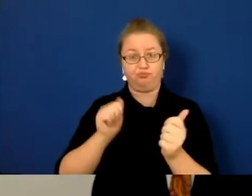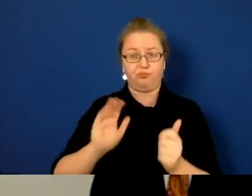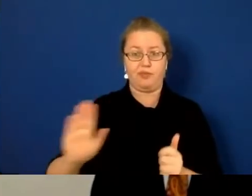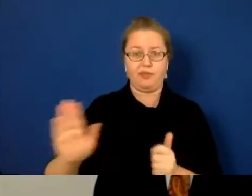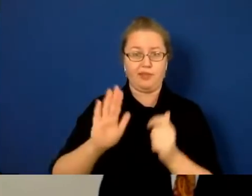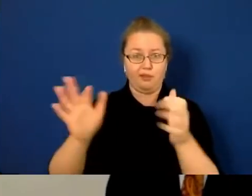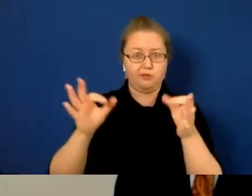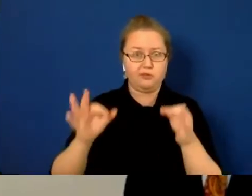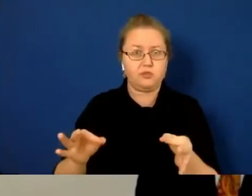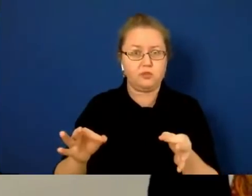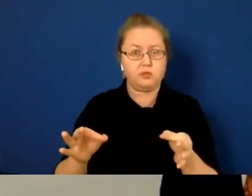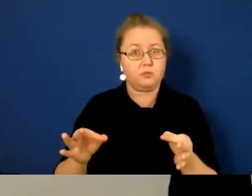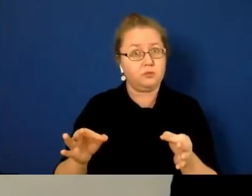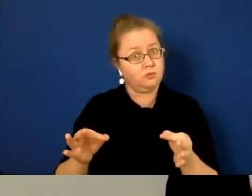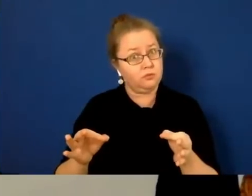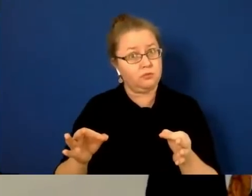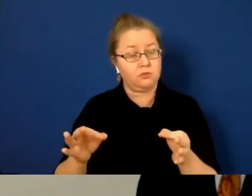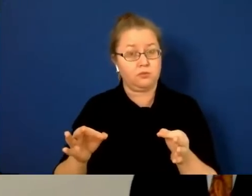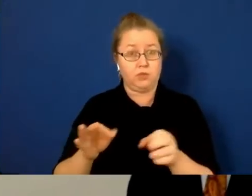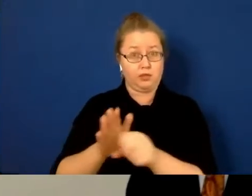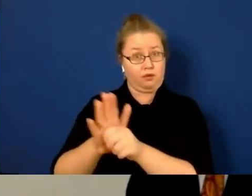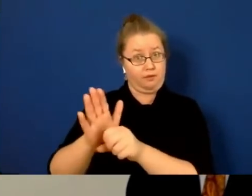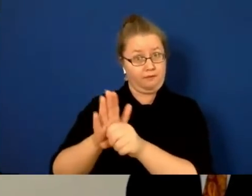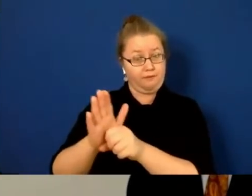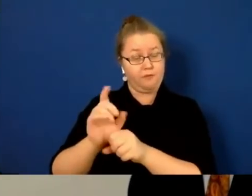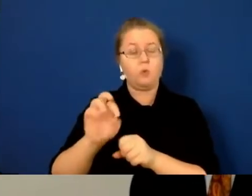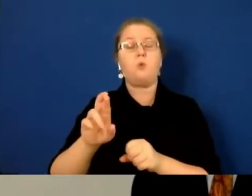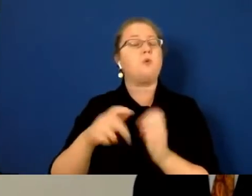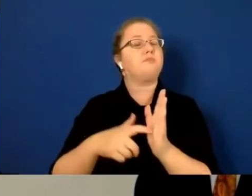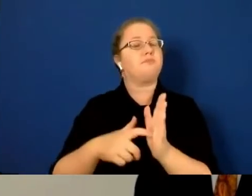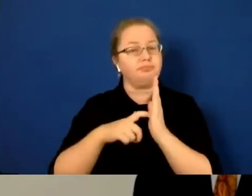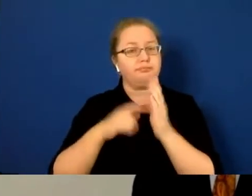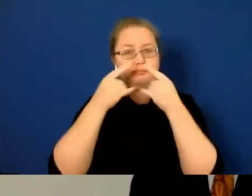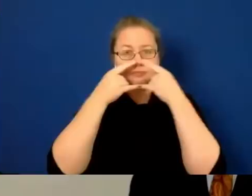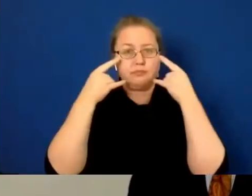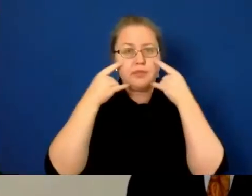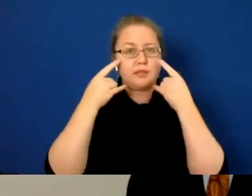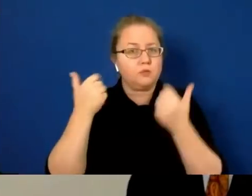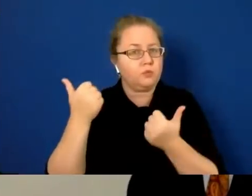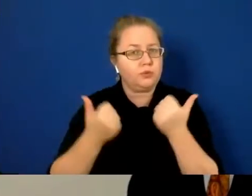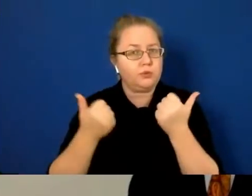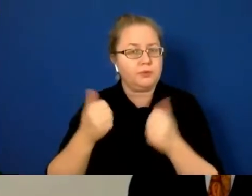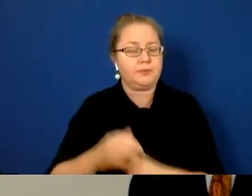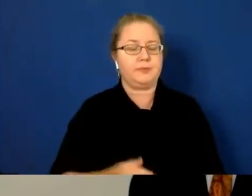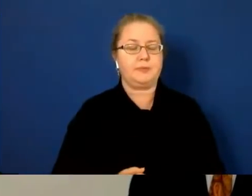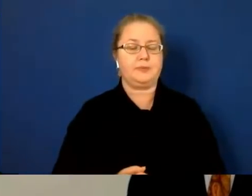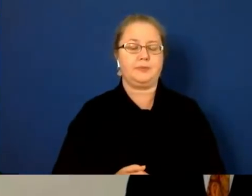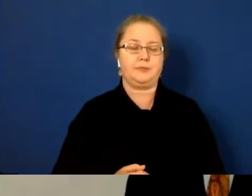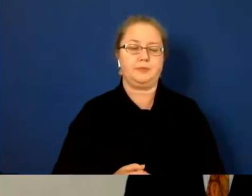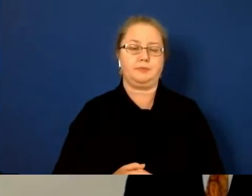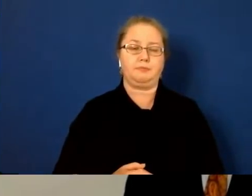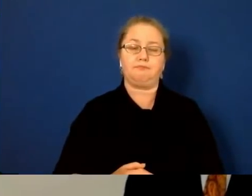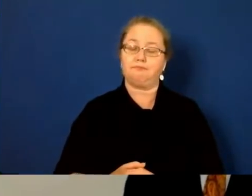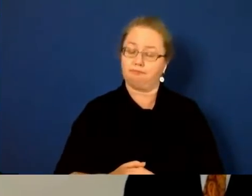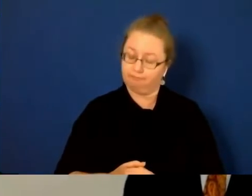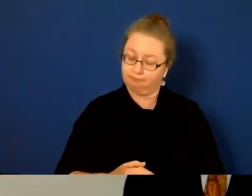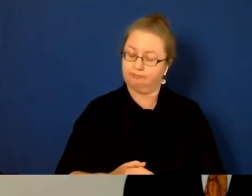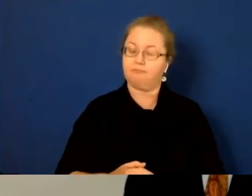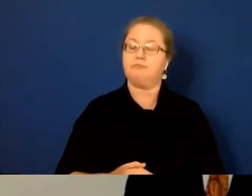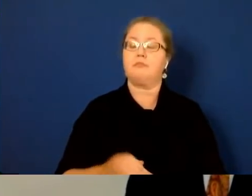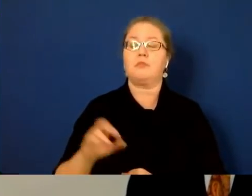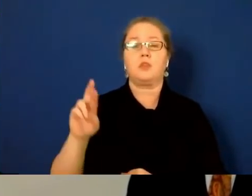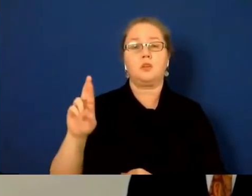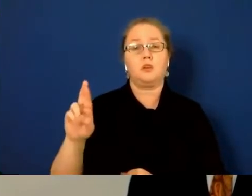foot away from a 78-year-old man to discuss the incident. They were kind of